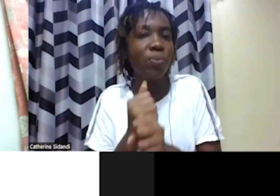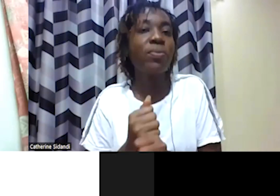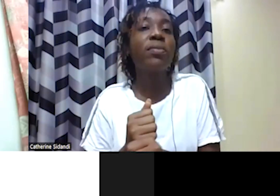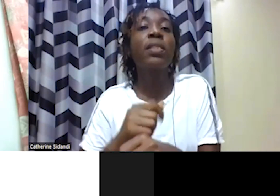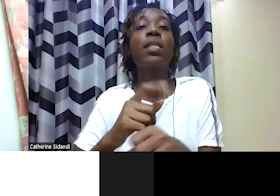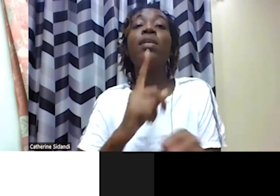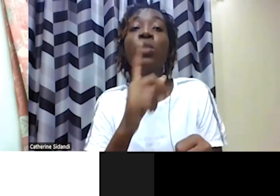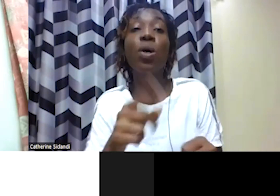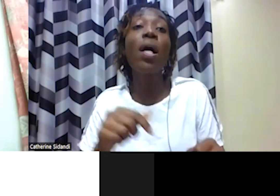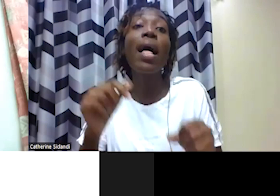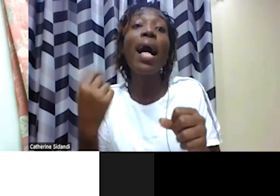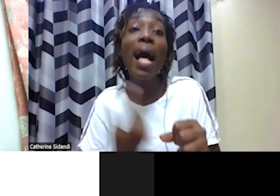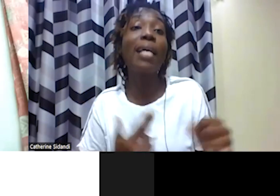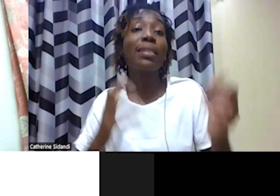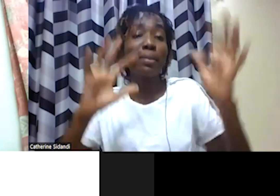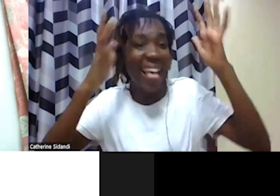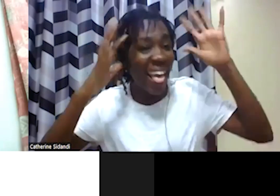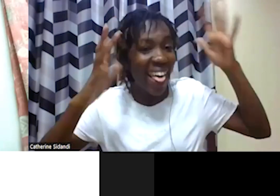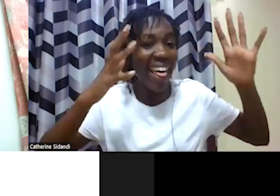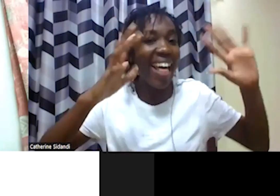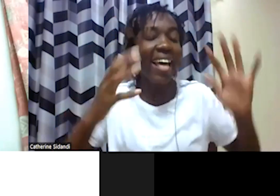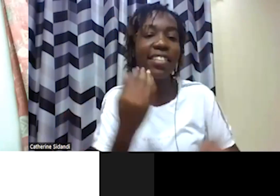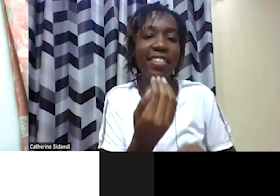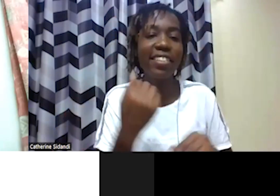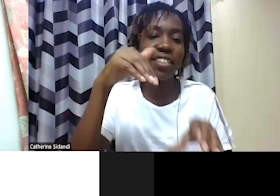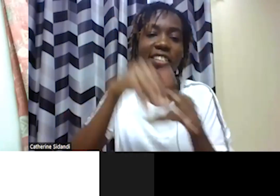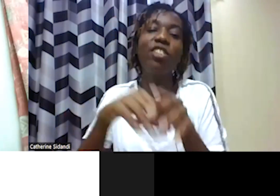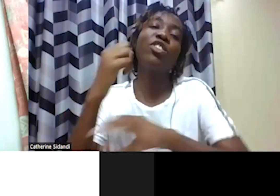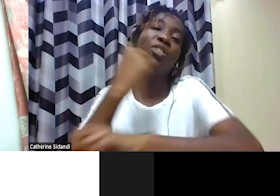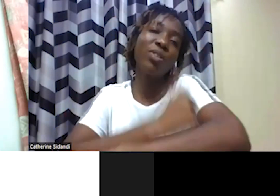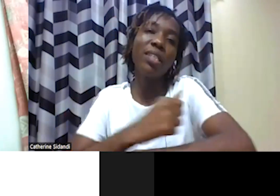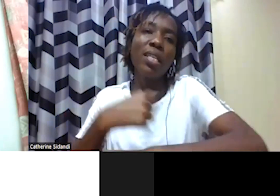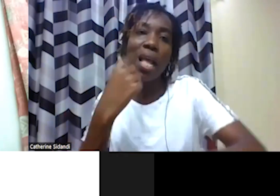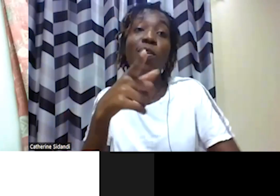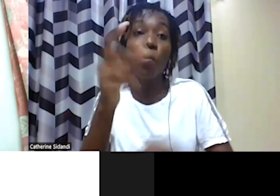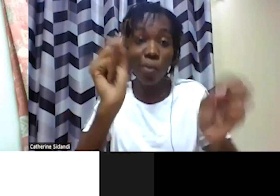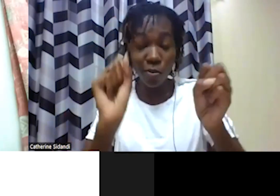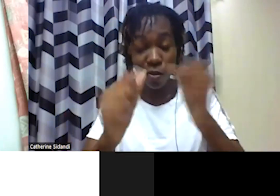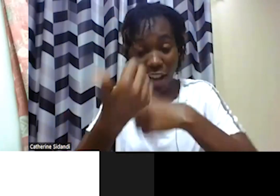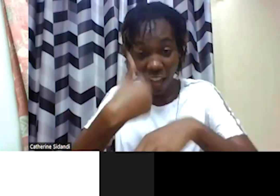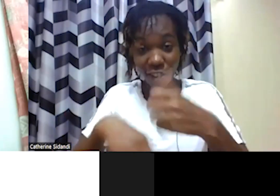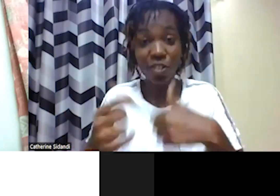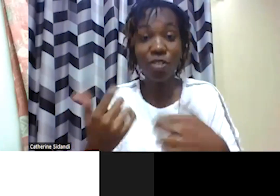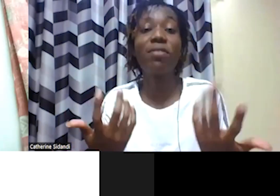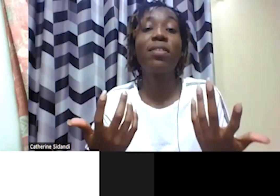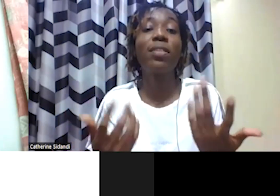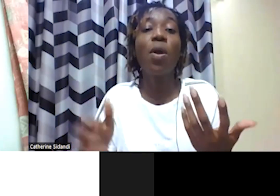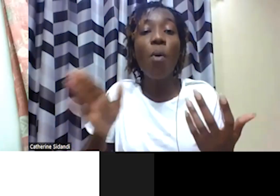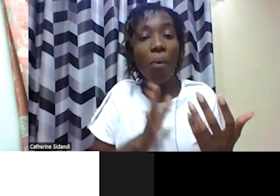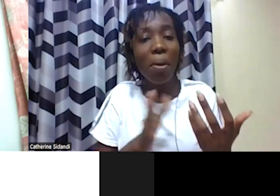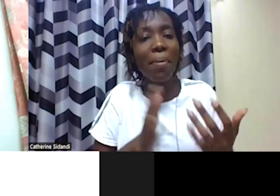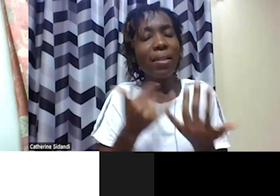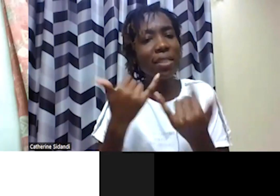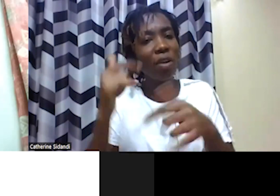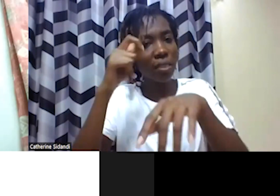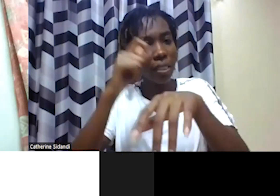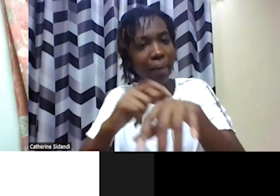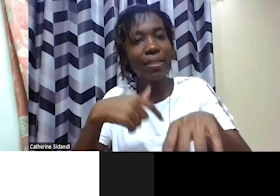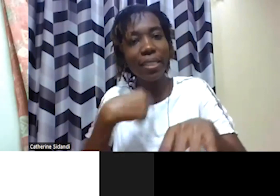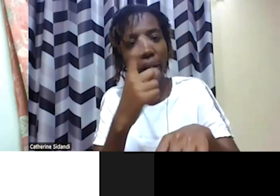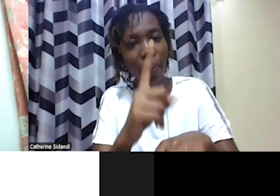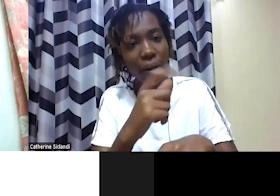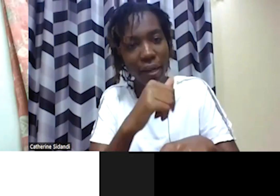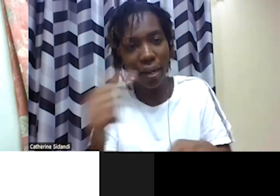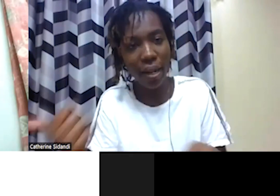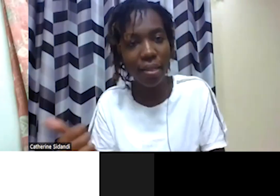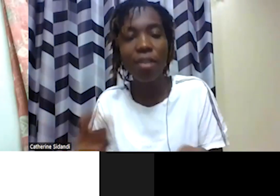we cheer our children in school, telling them you can do it. Women, it's time we also tell each other. And